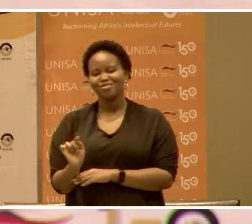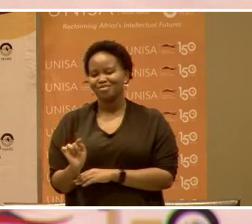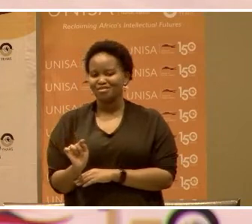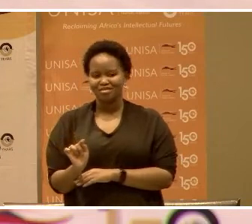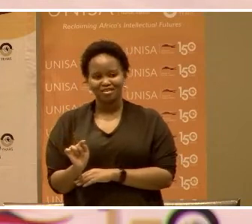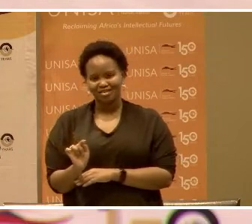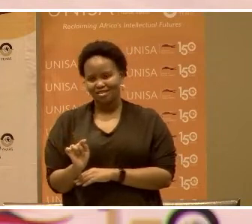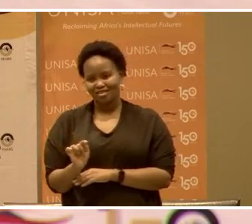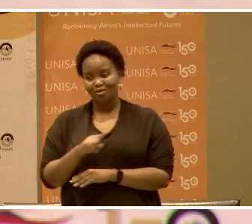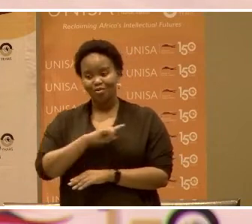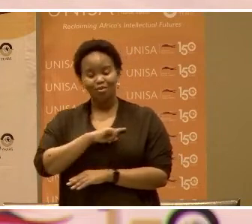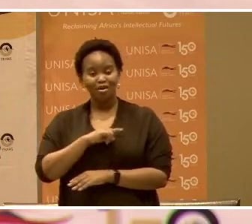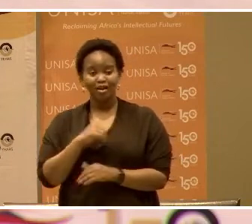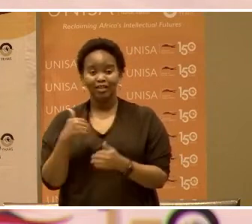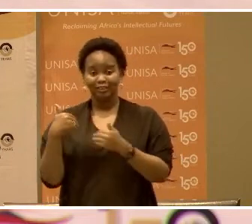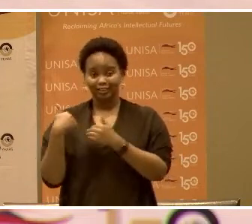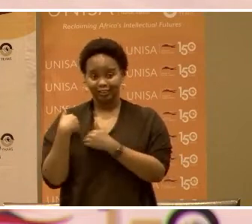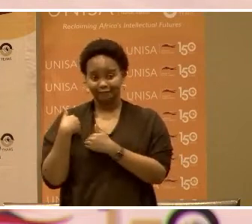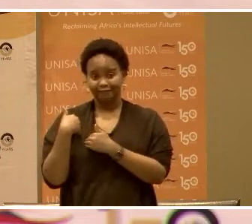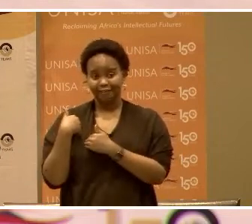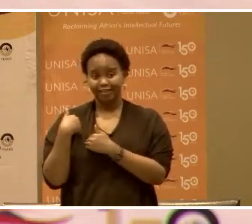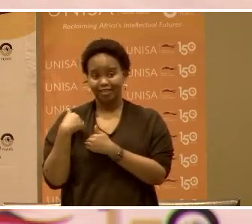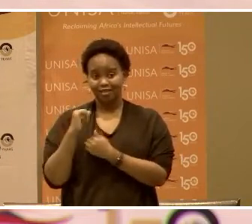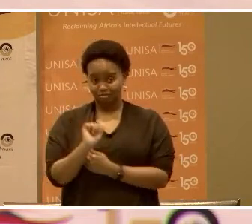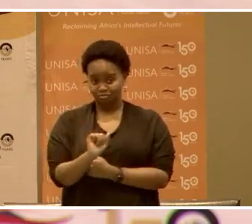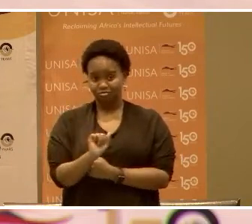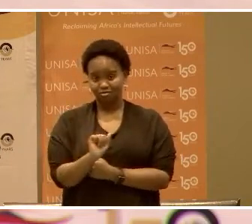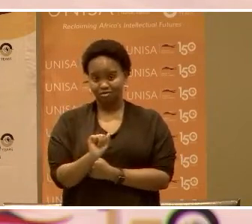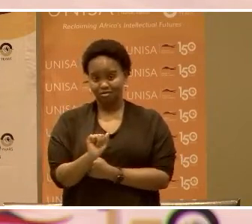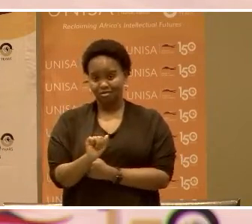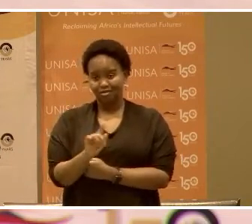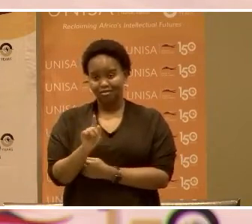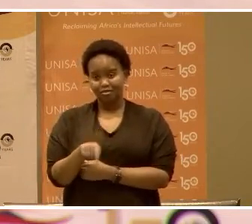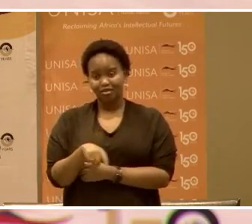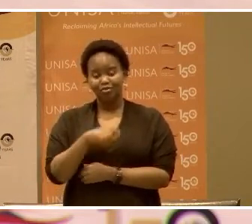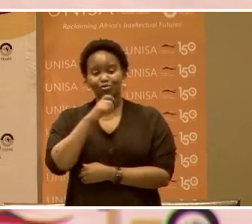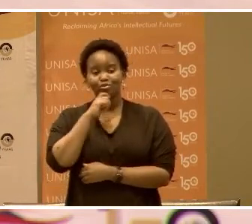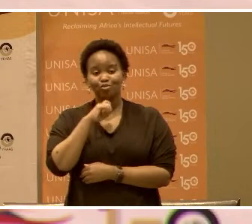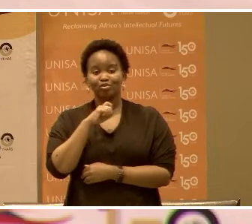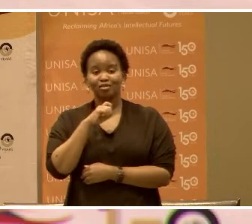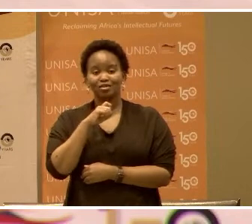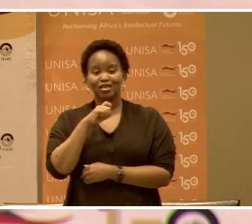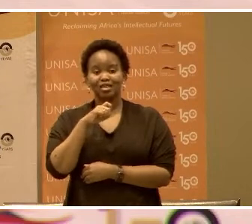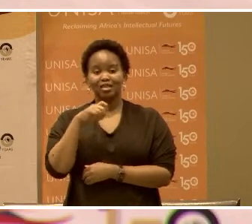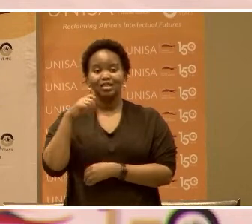because it's for your safety. You have to be using the air transport.